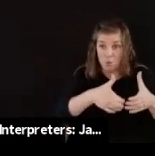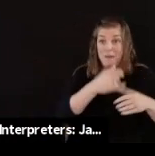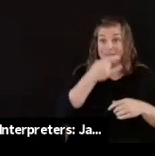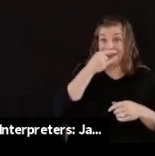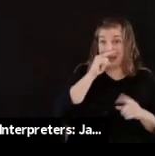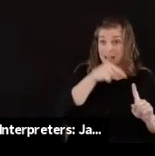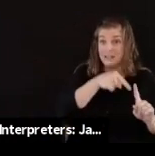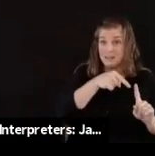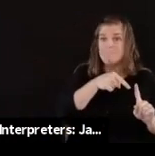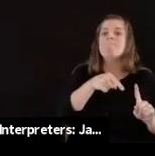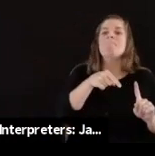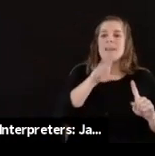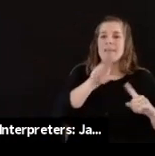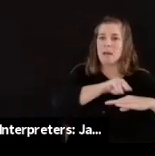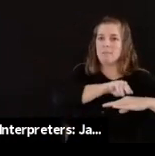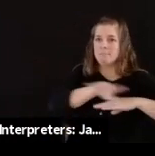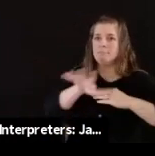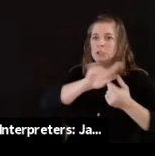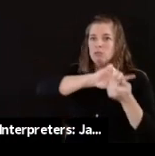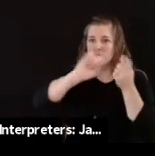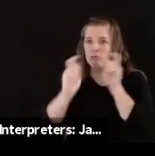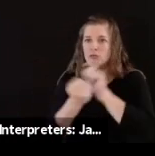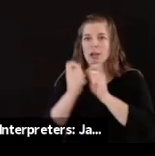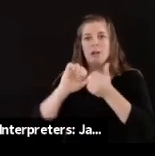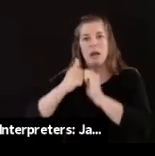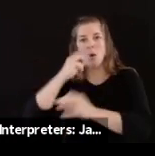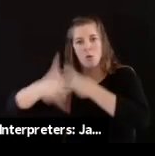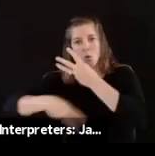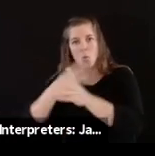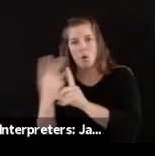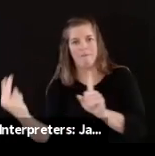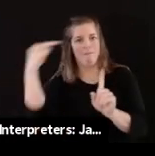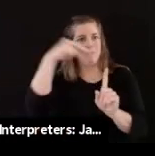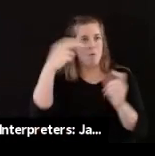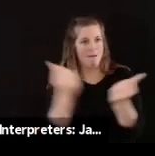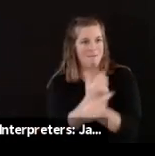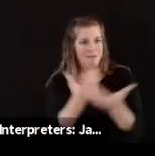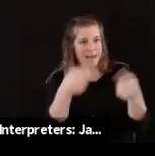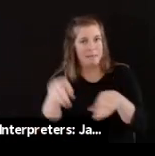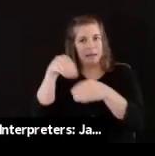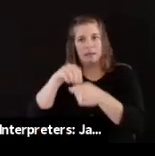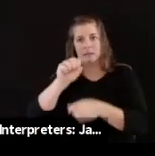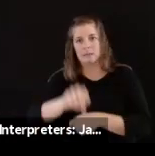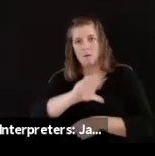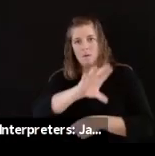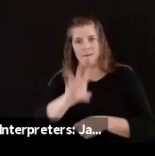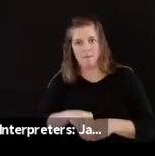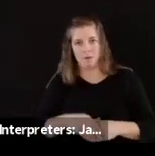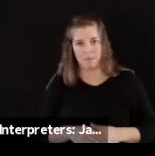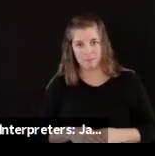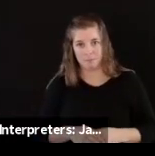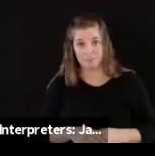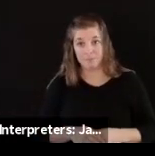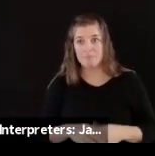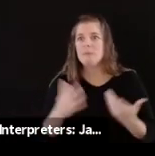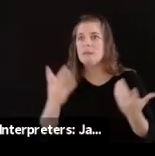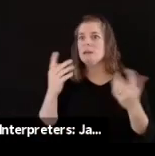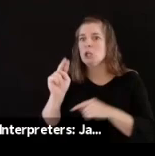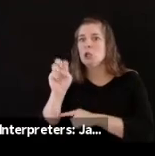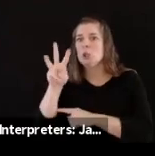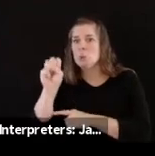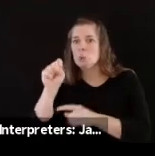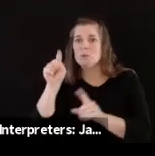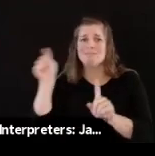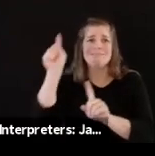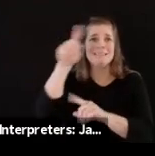profoundly changed the way the world viewed what was happening in South Africa. News outlets all around the world published